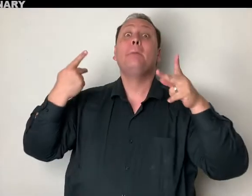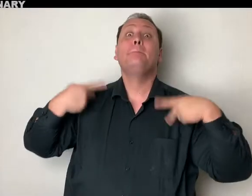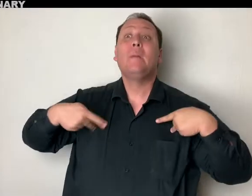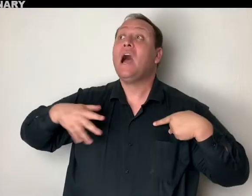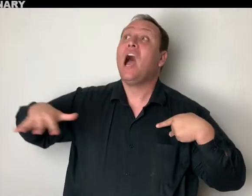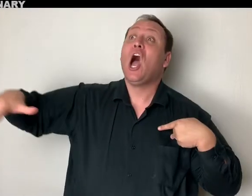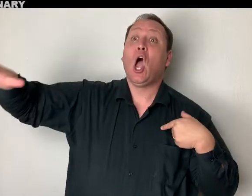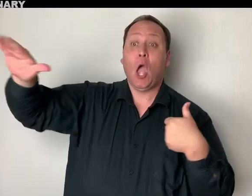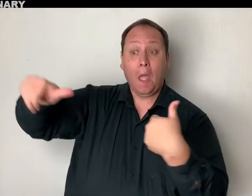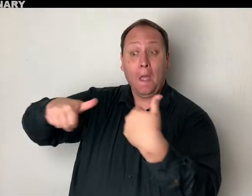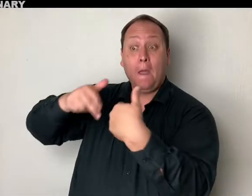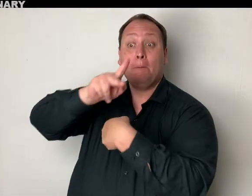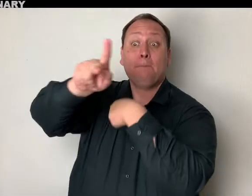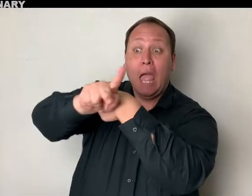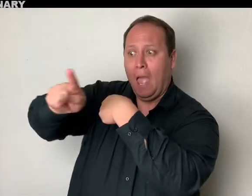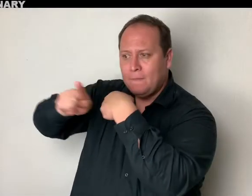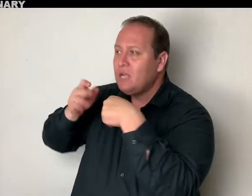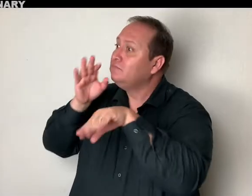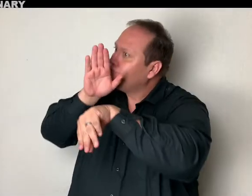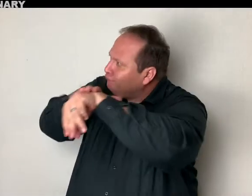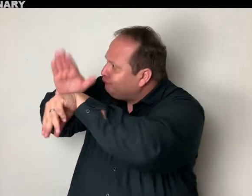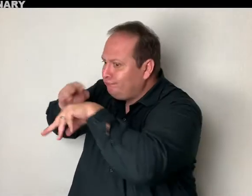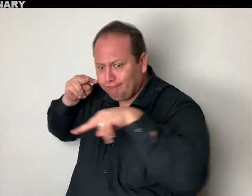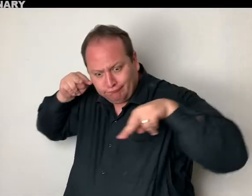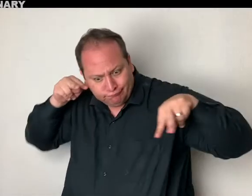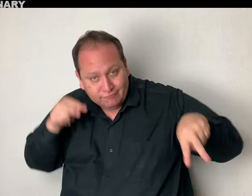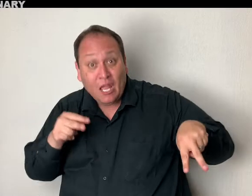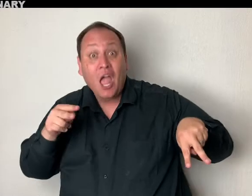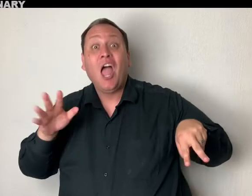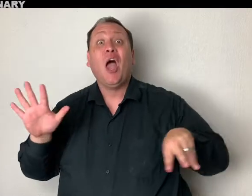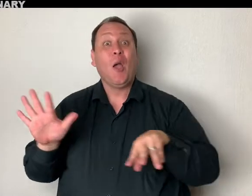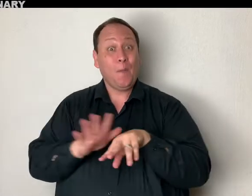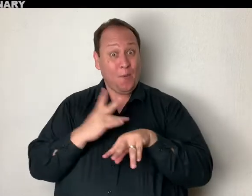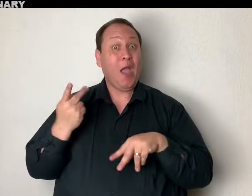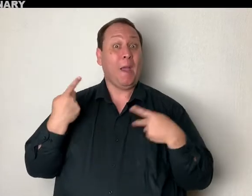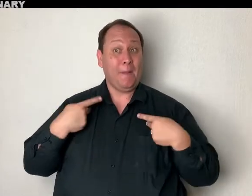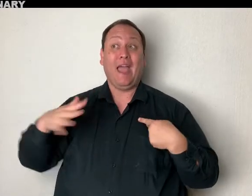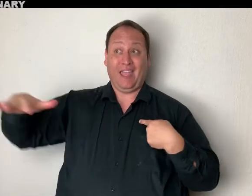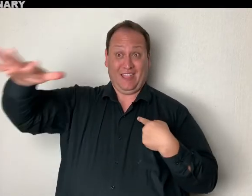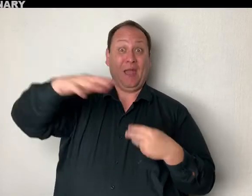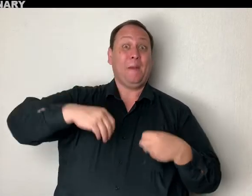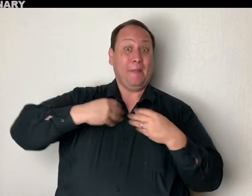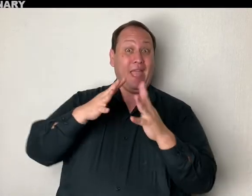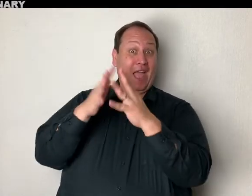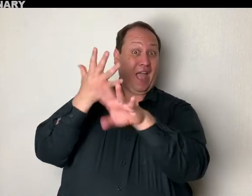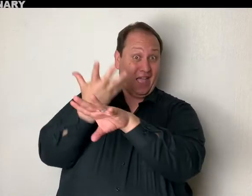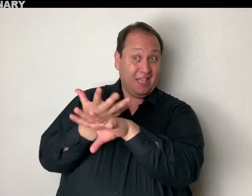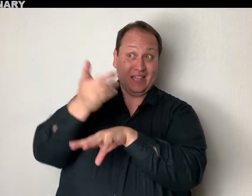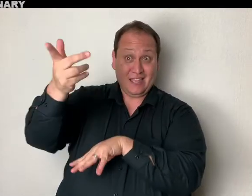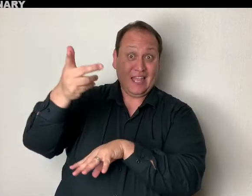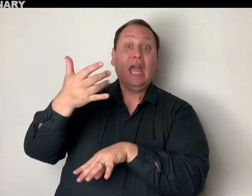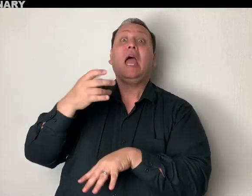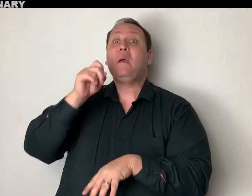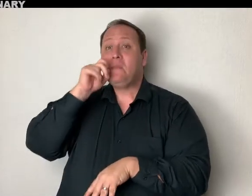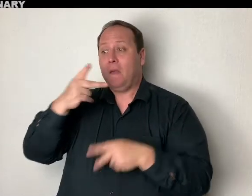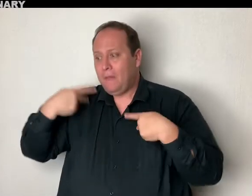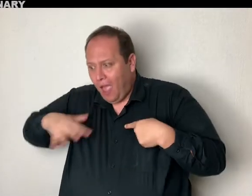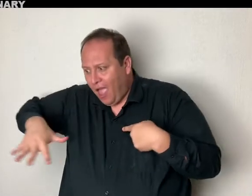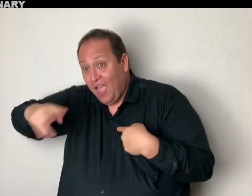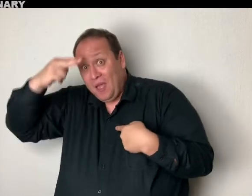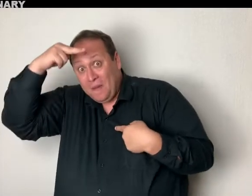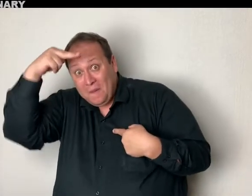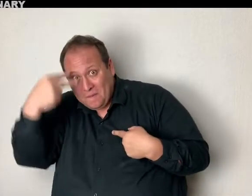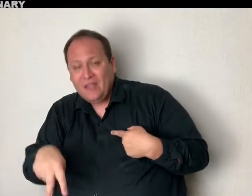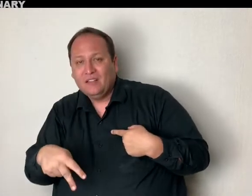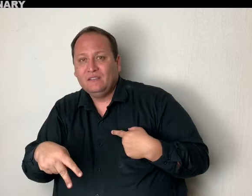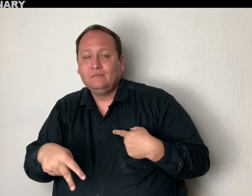because our citizens of the United States and the citizens of Mexico are starting to forget that